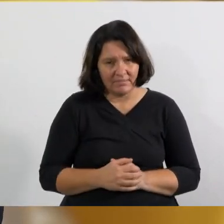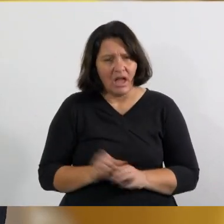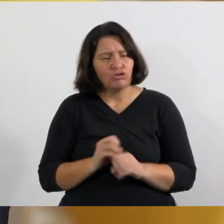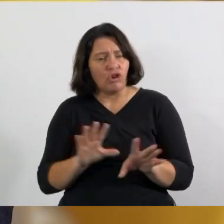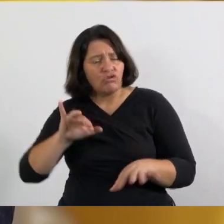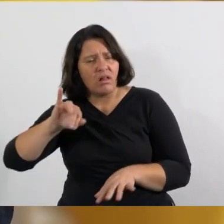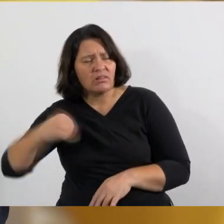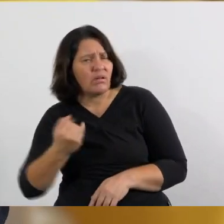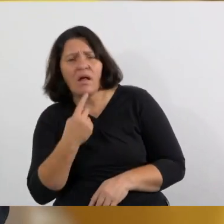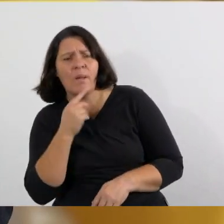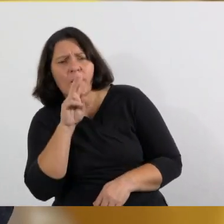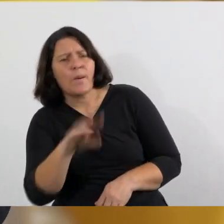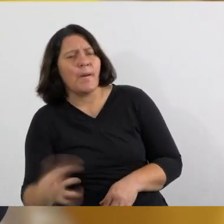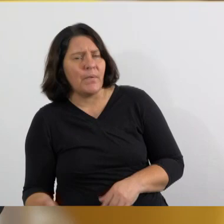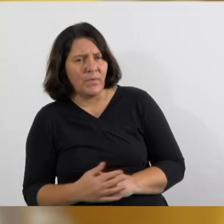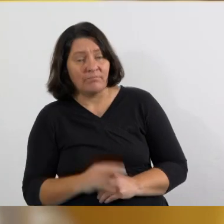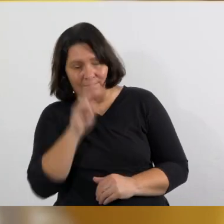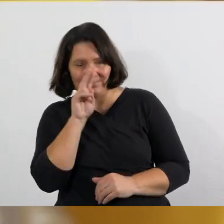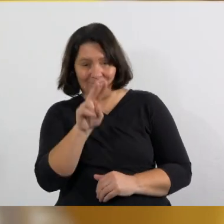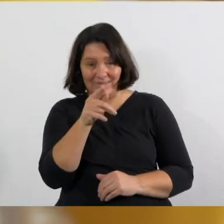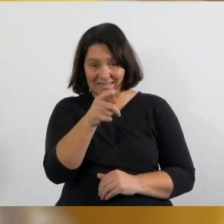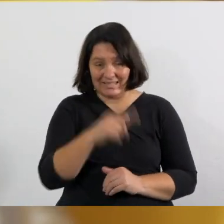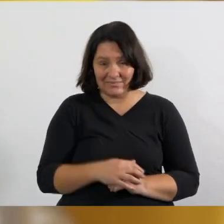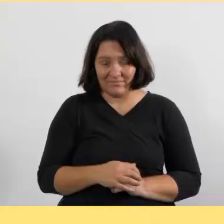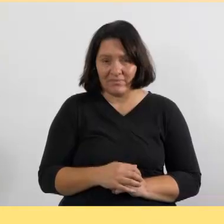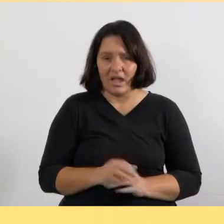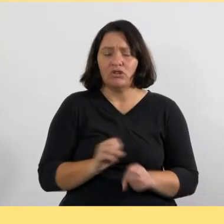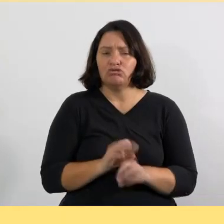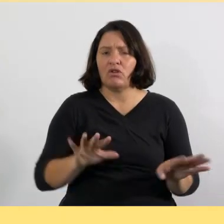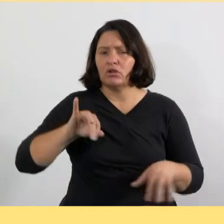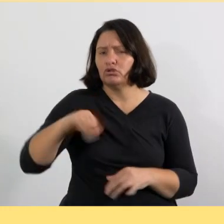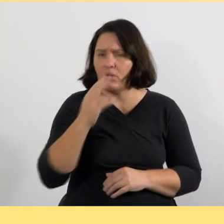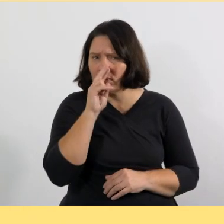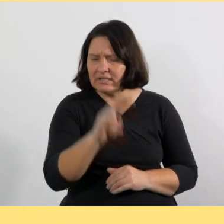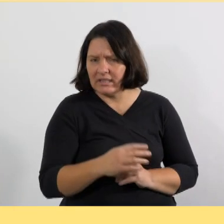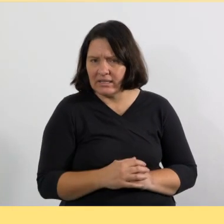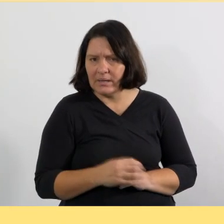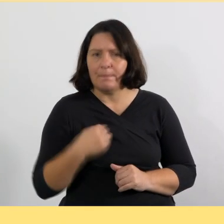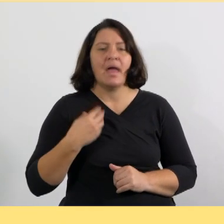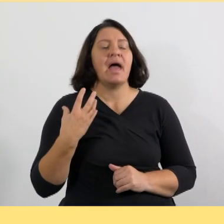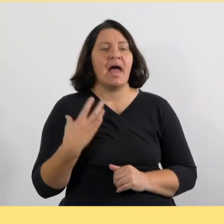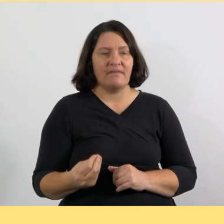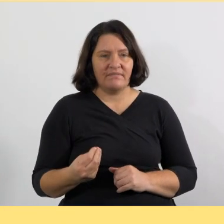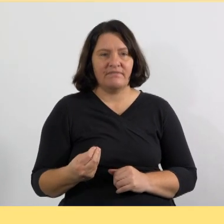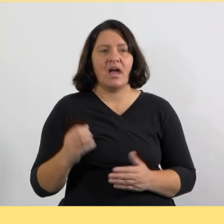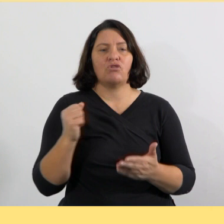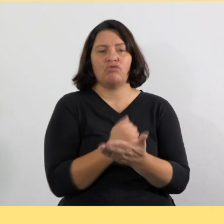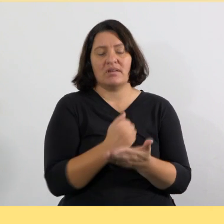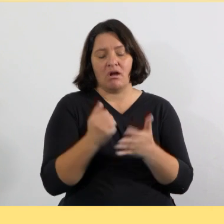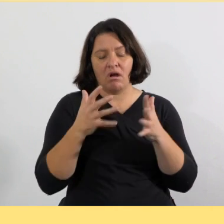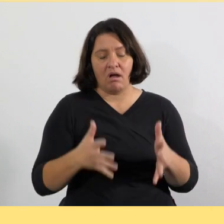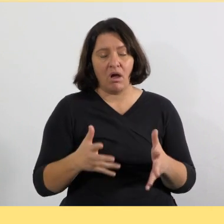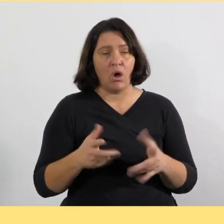GJ look like? There is my general journal. And in my general journal, you see, I have my